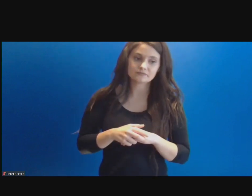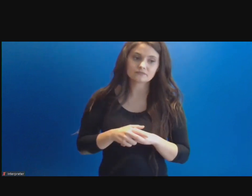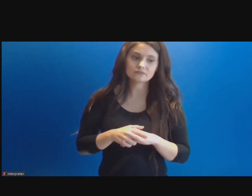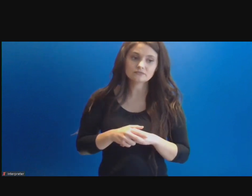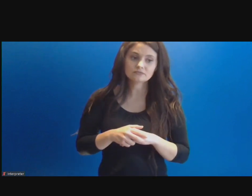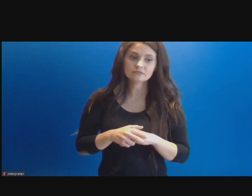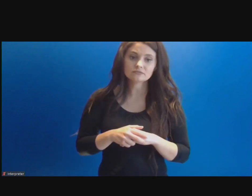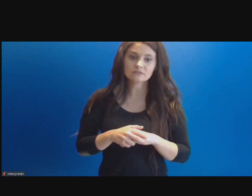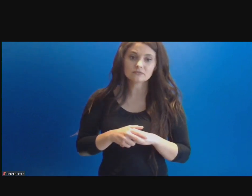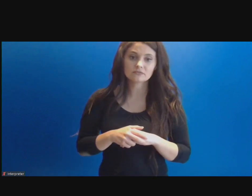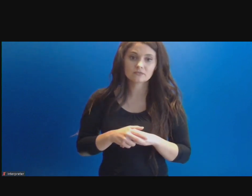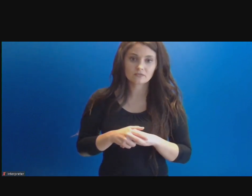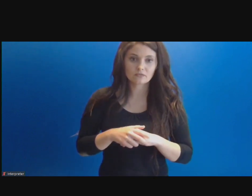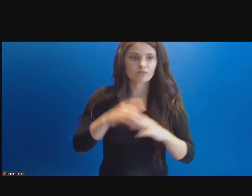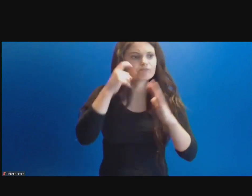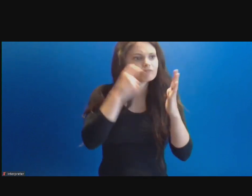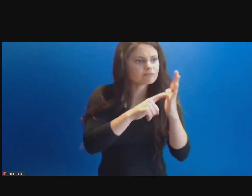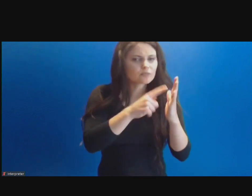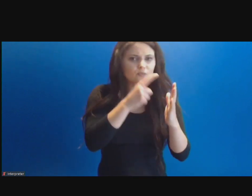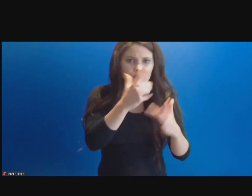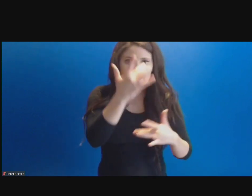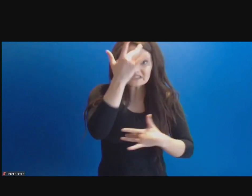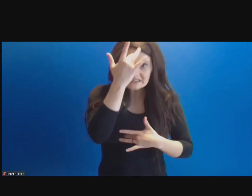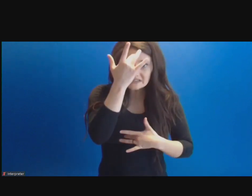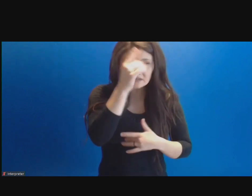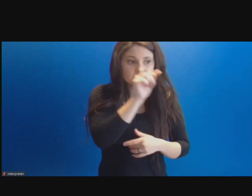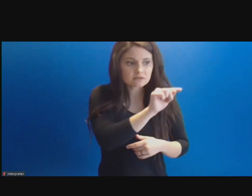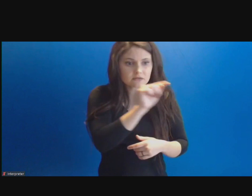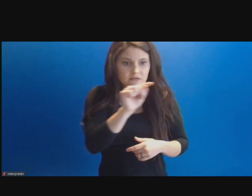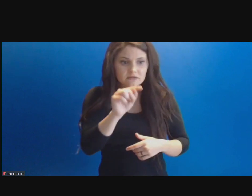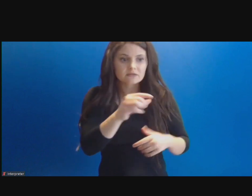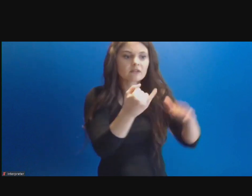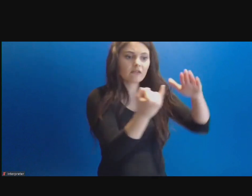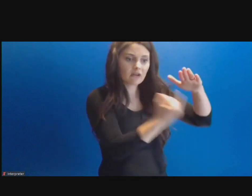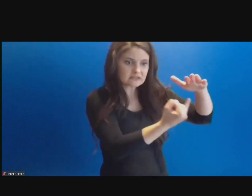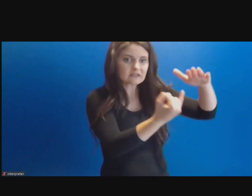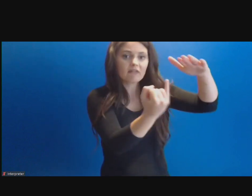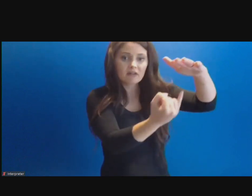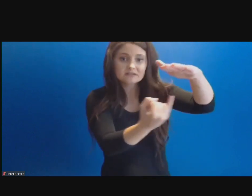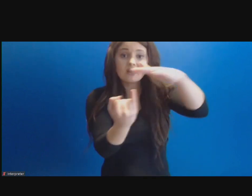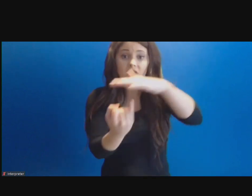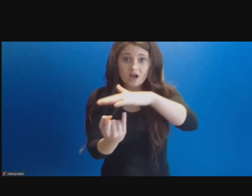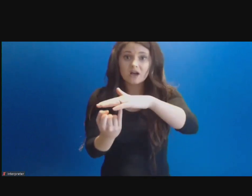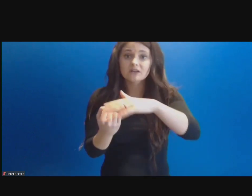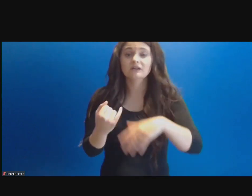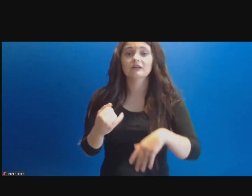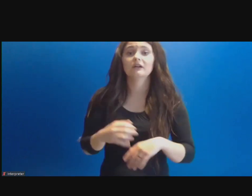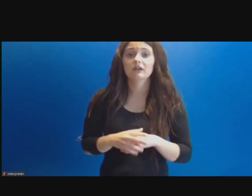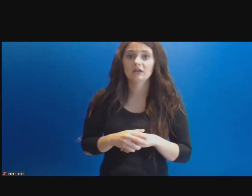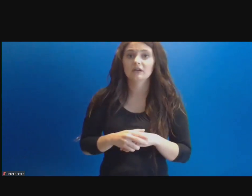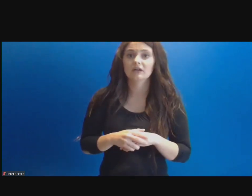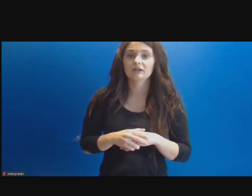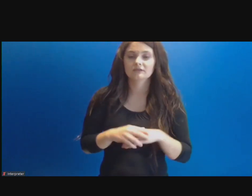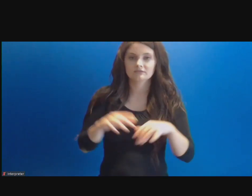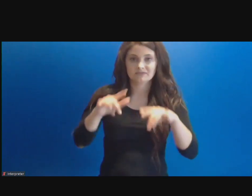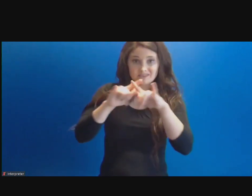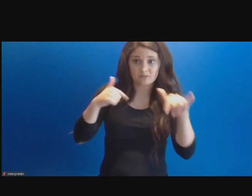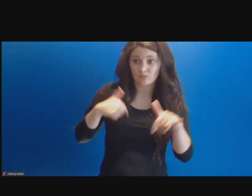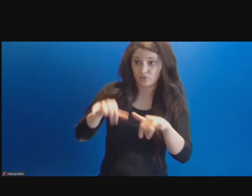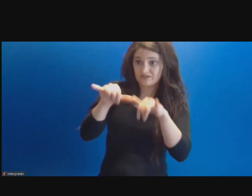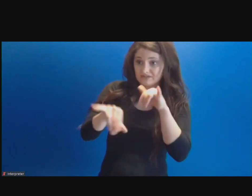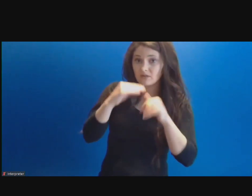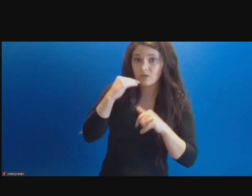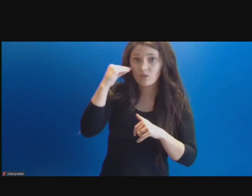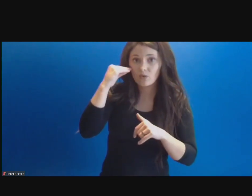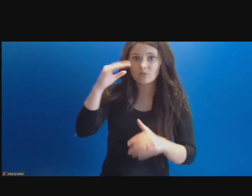we ID the sick, we isolate them. If we're doing that while at the same time staying at home to slow down